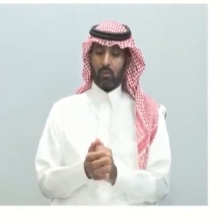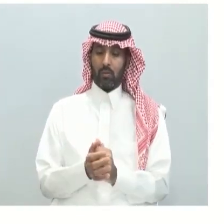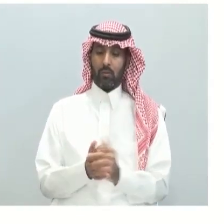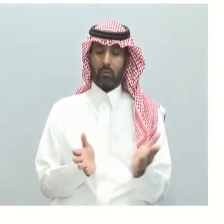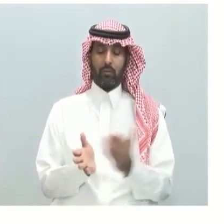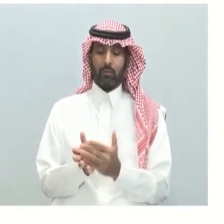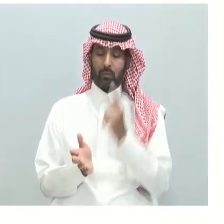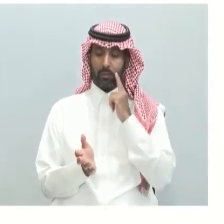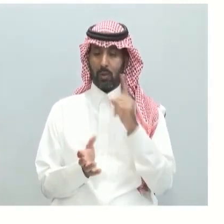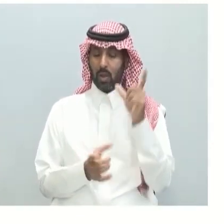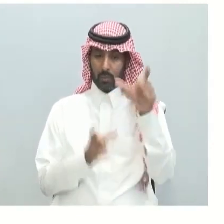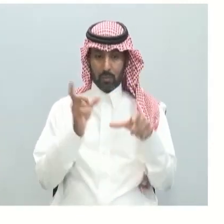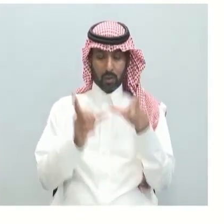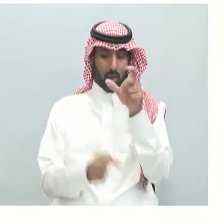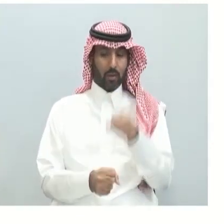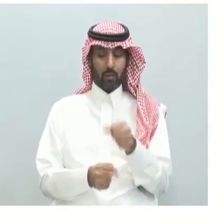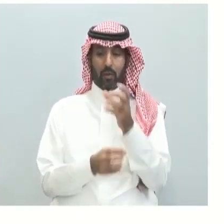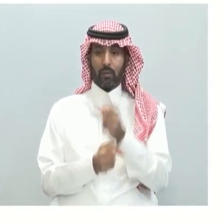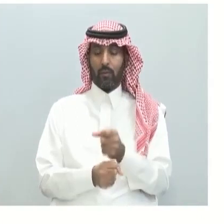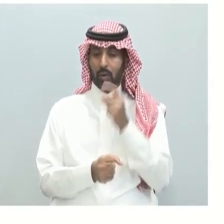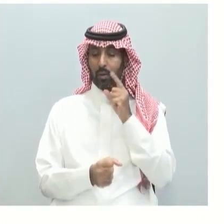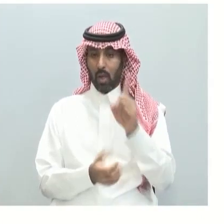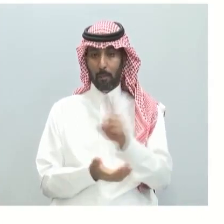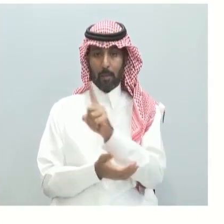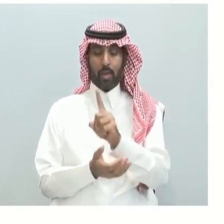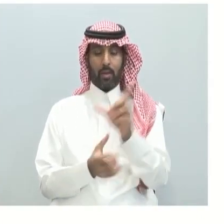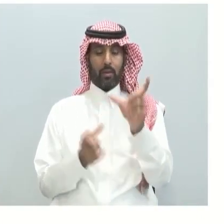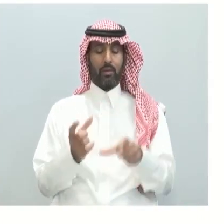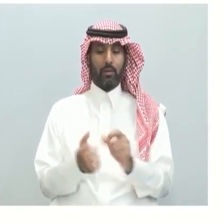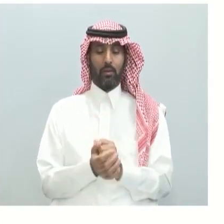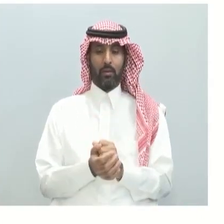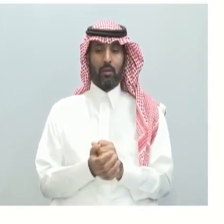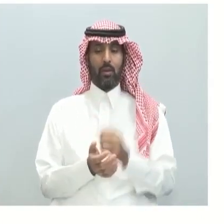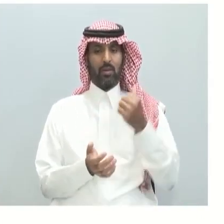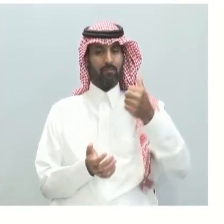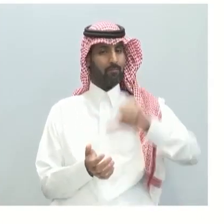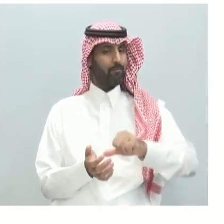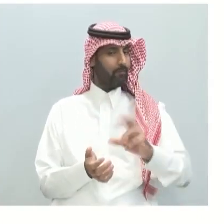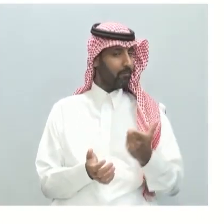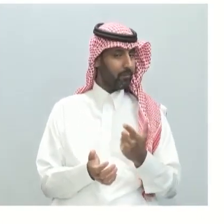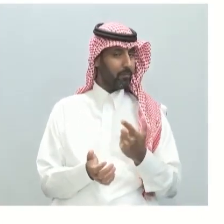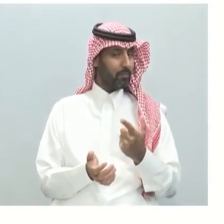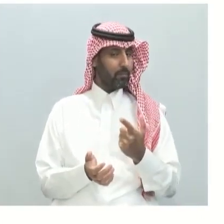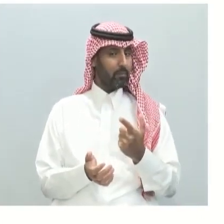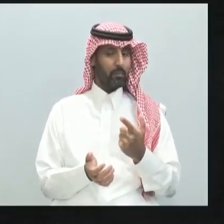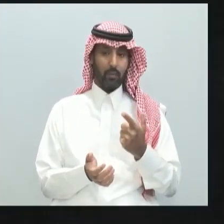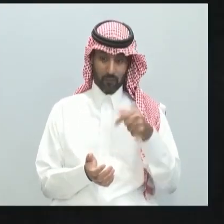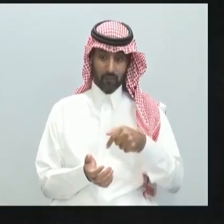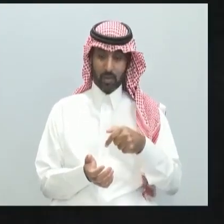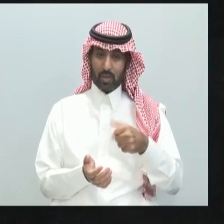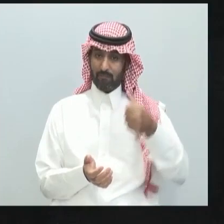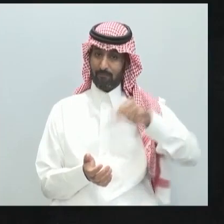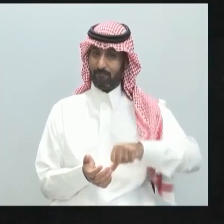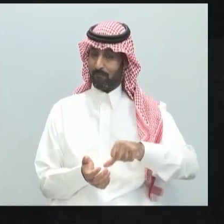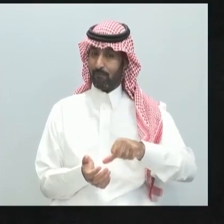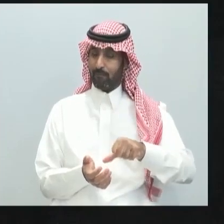also the main reason is to protect the environment. What about the disadvantages? Were there any disadvantages